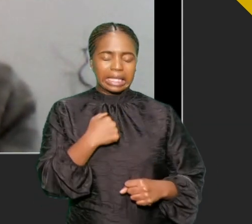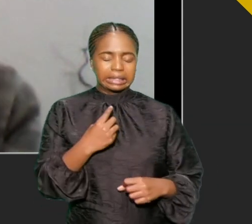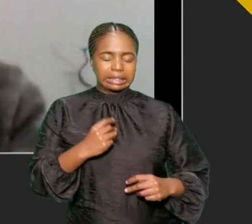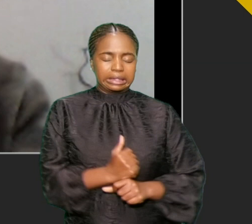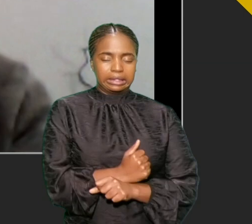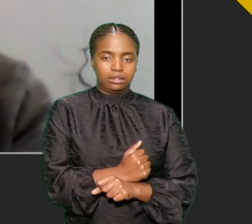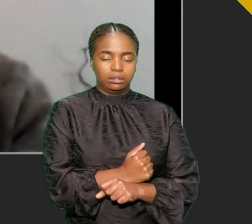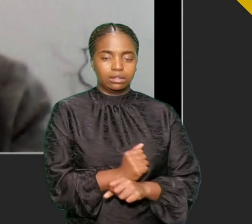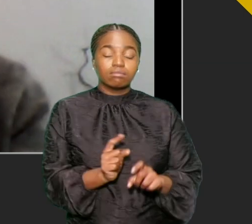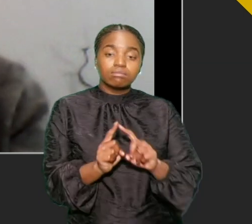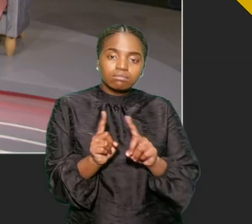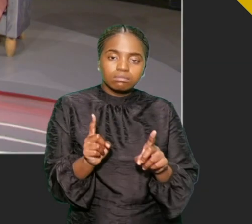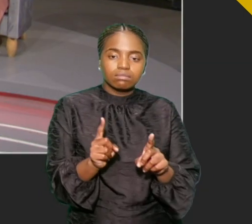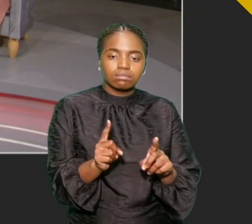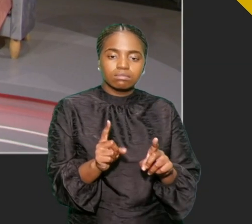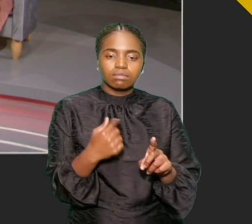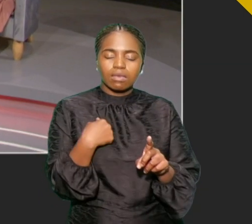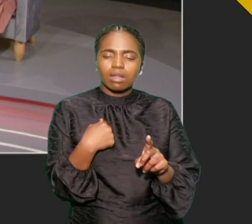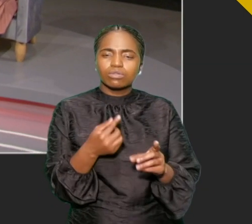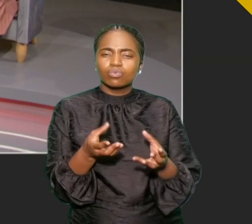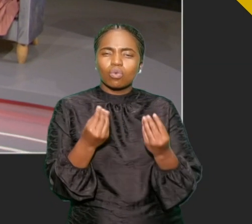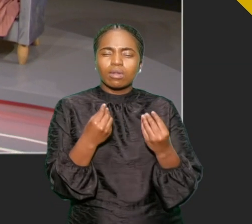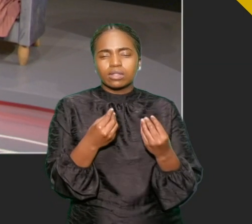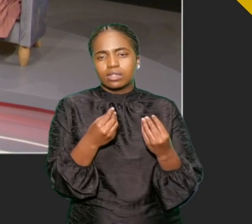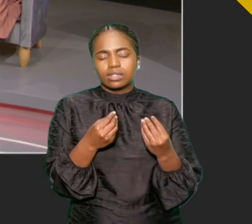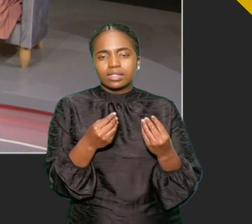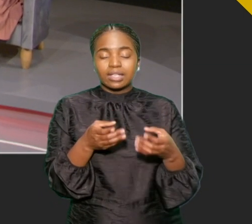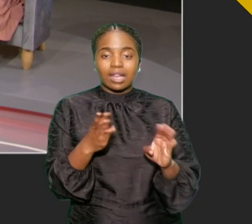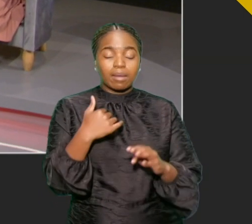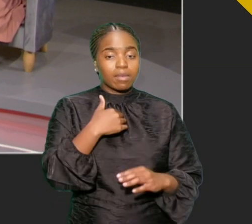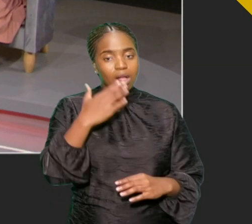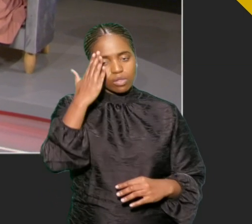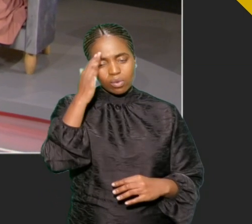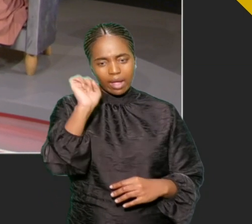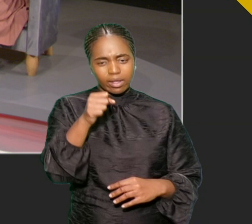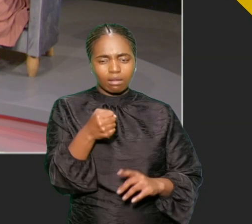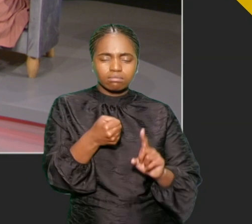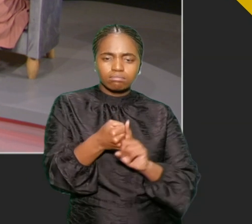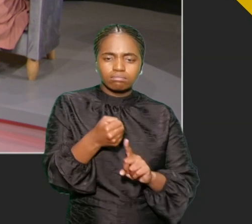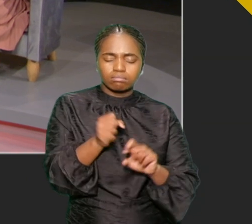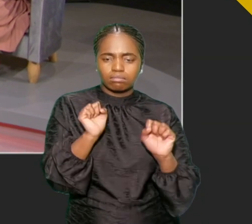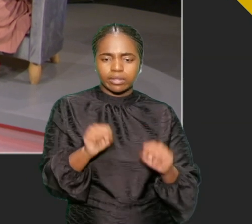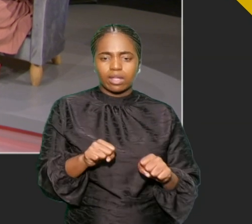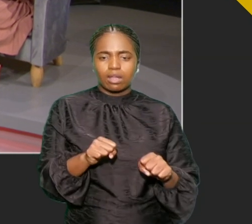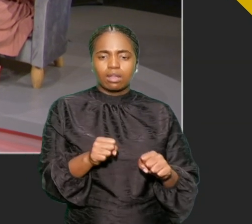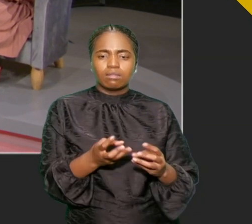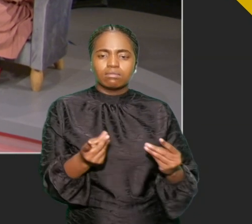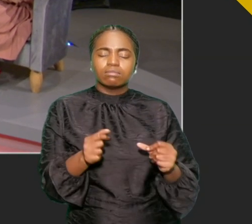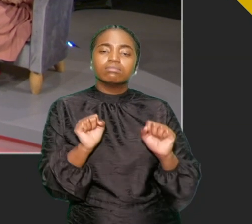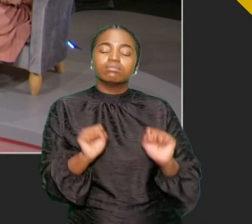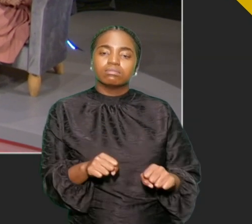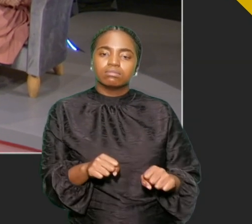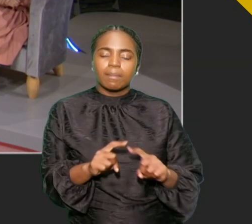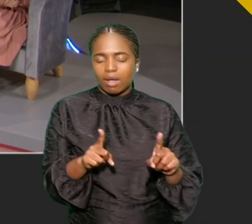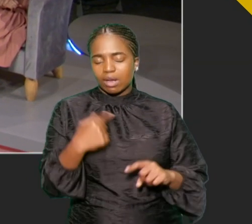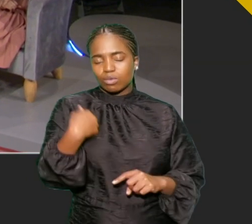But I had to find a way of, I thought I could fight on, I thought I could help him. I